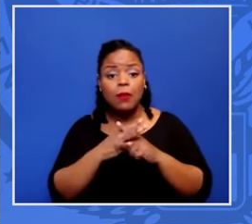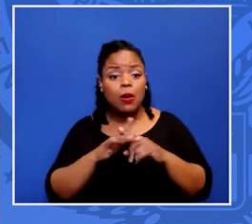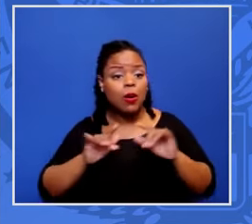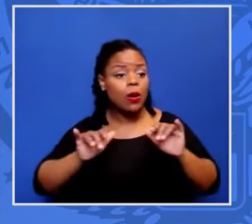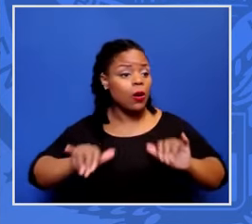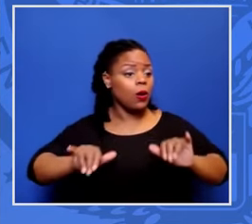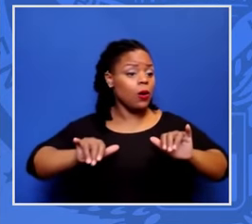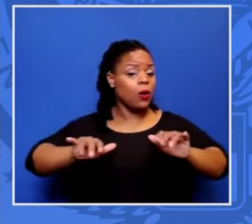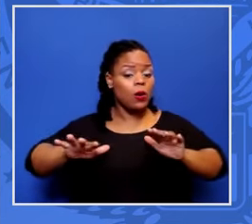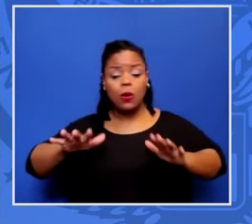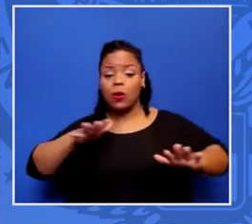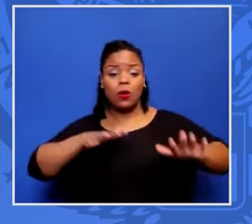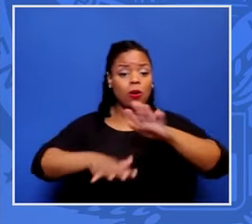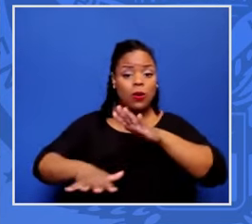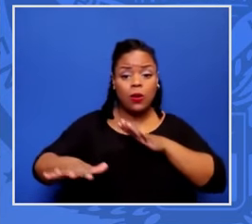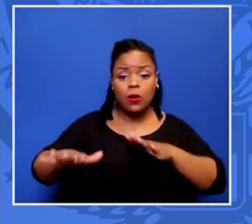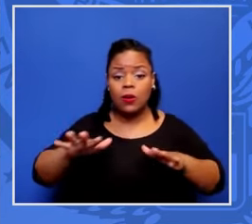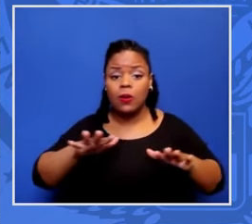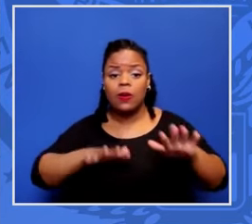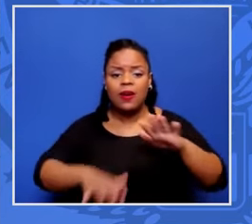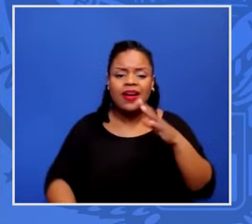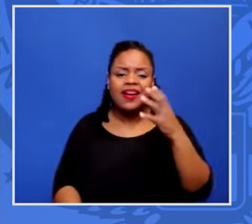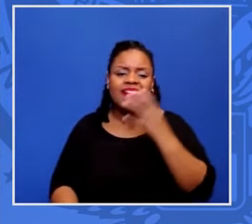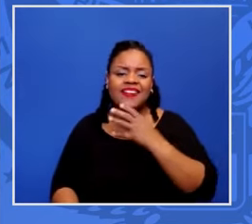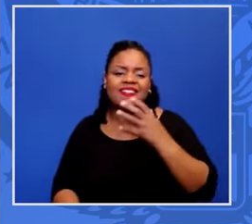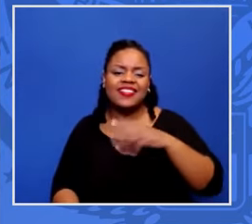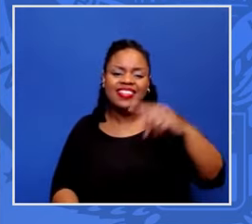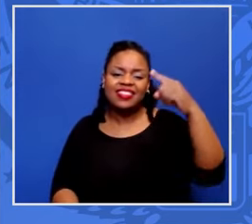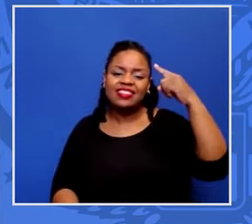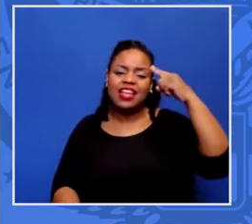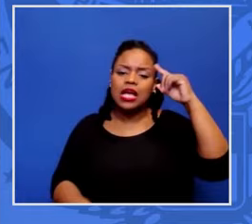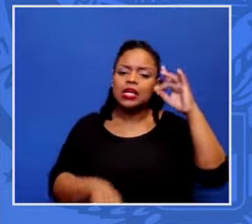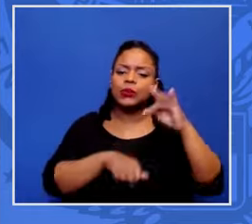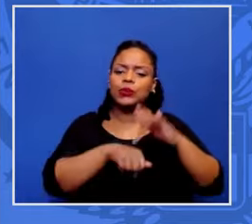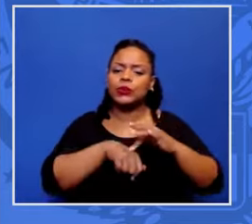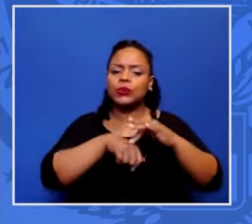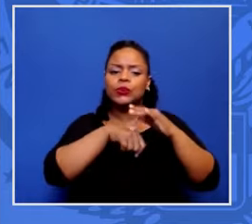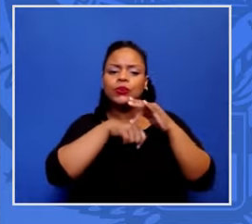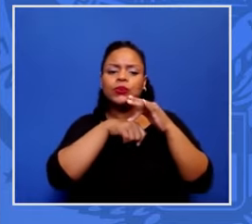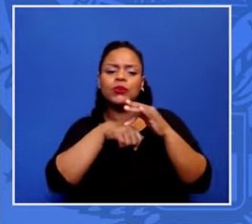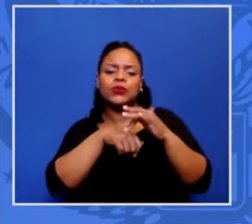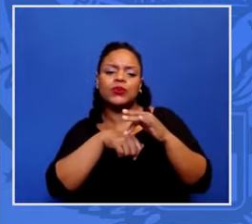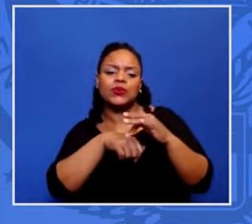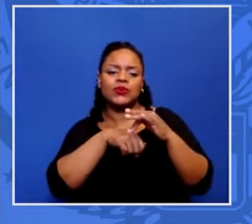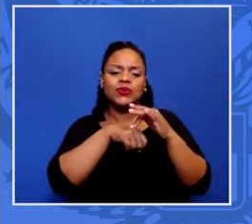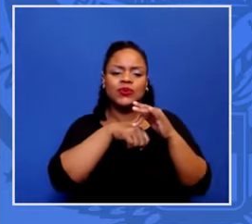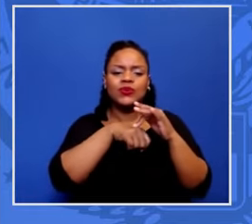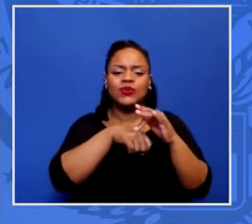Catch you.